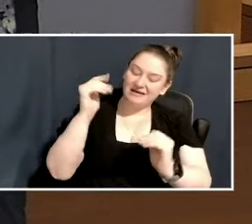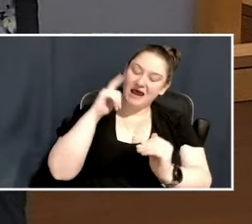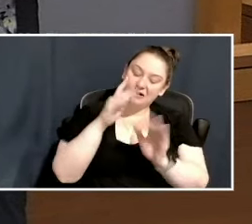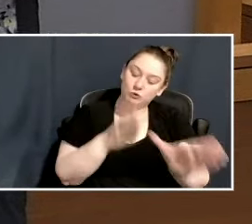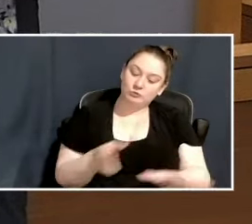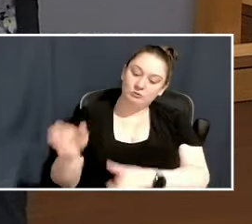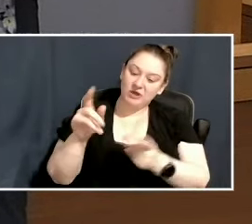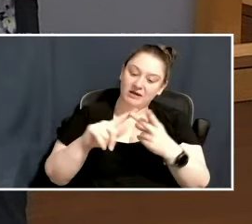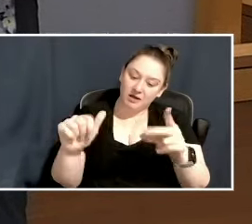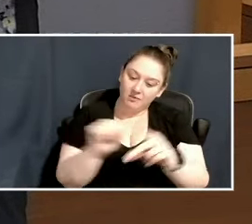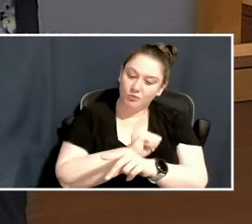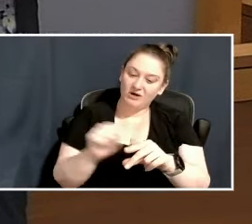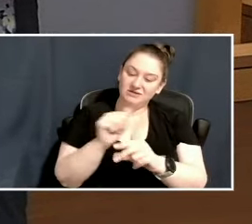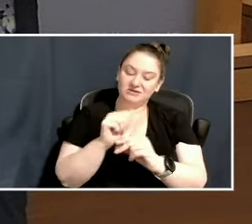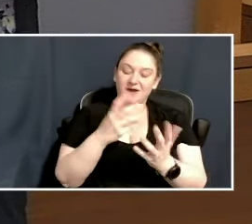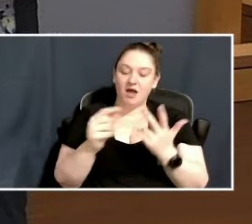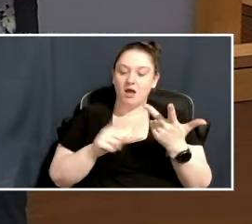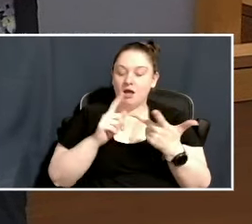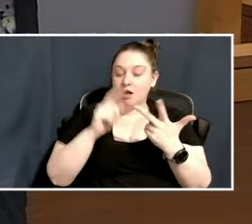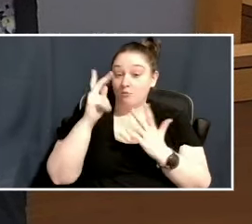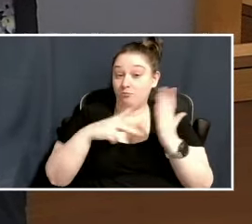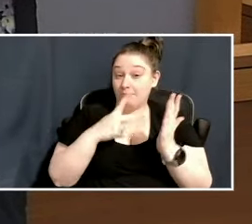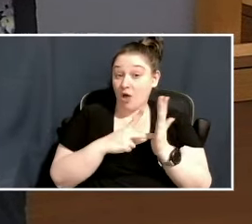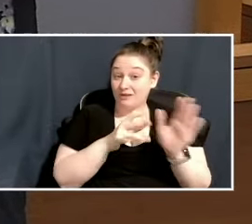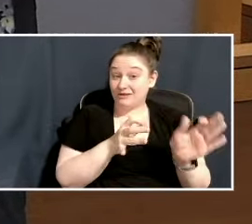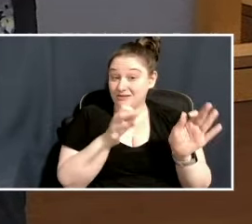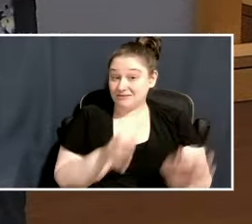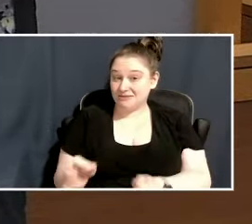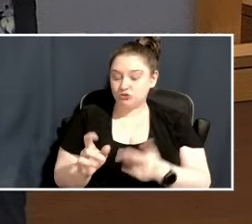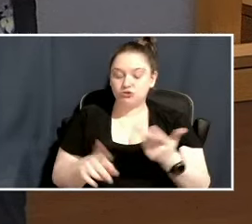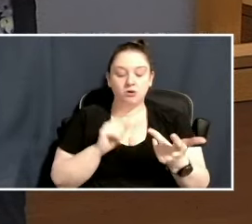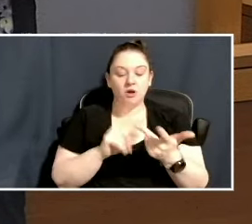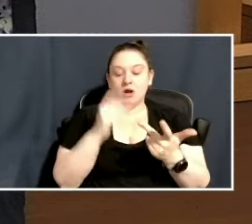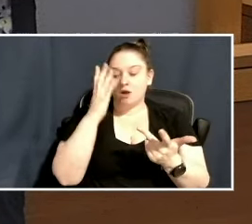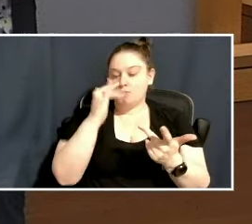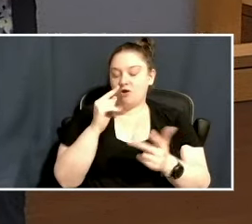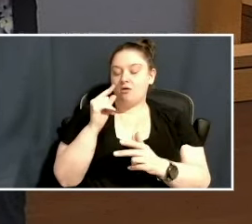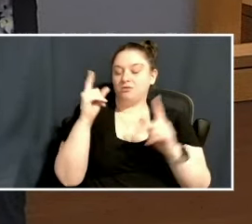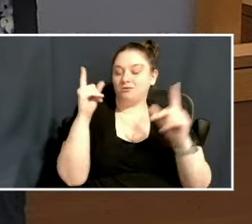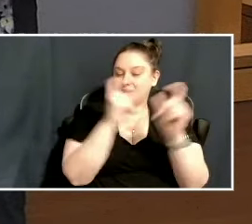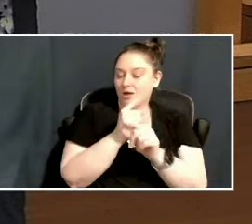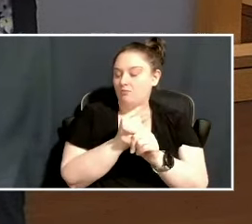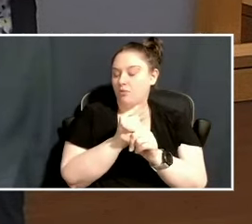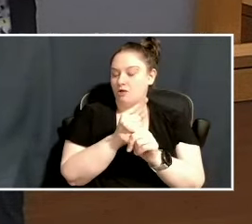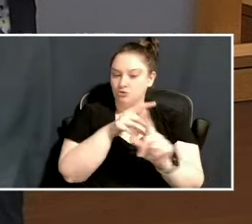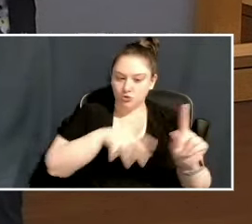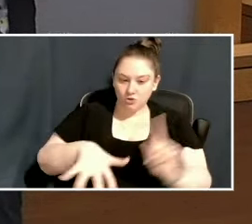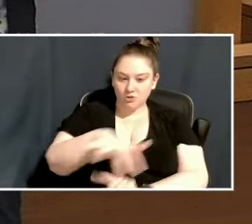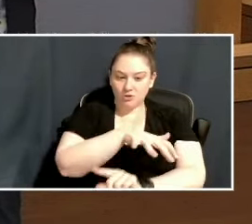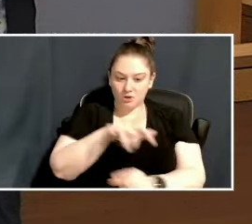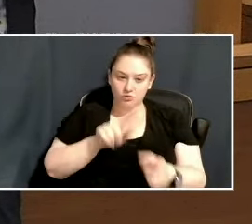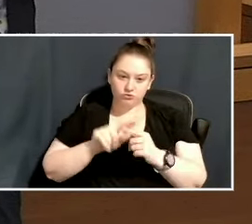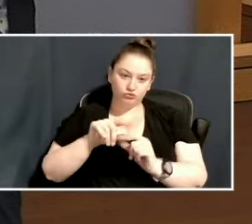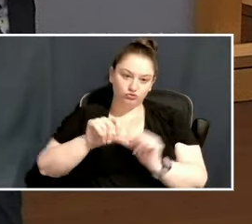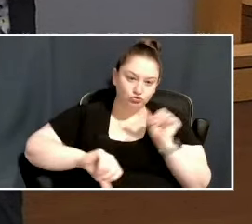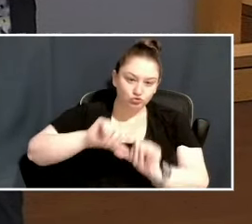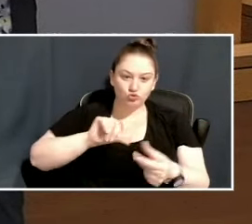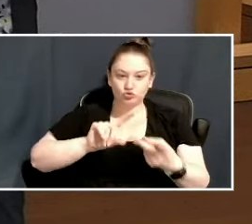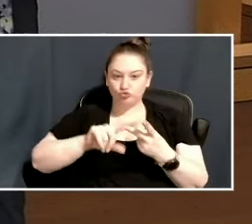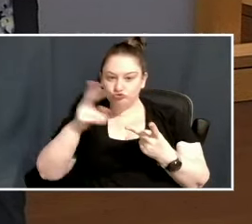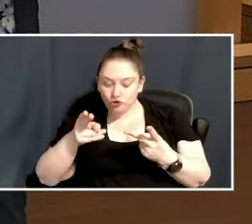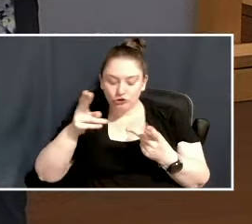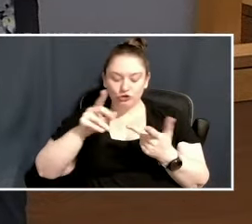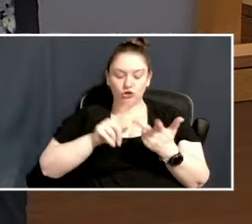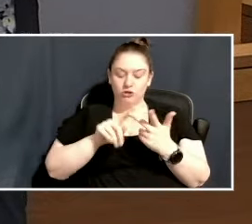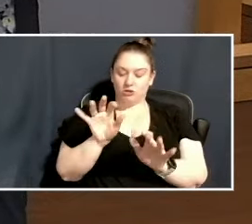and policy decisions, and where complex social and historical contexts also contribute to many aspects of this